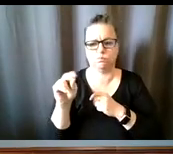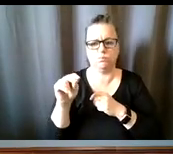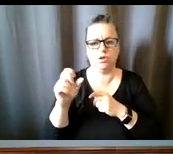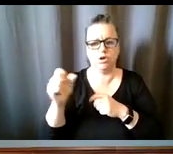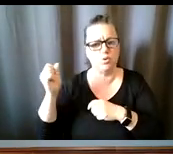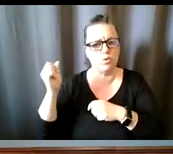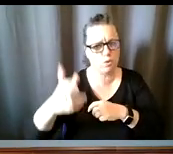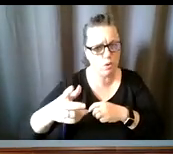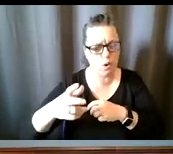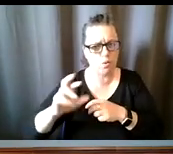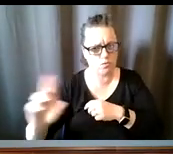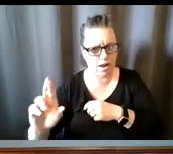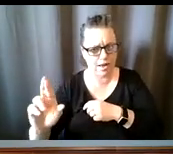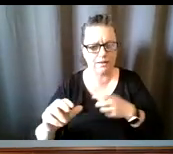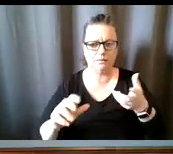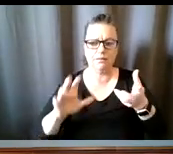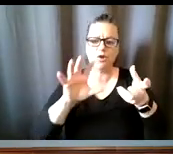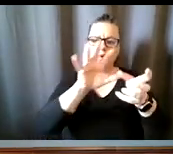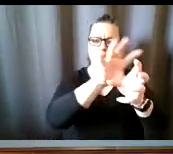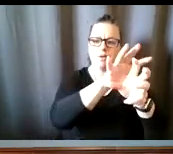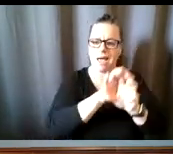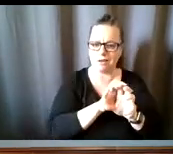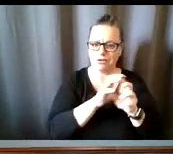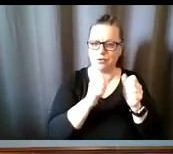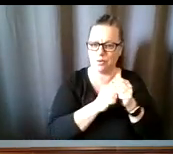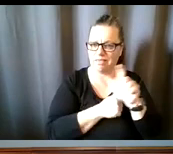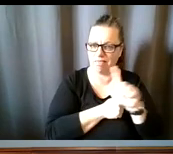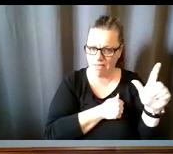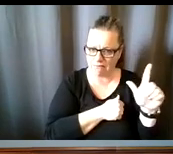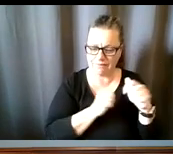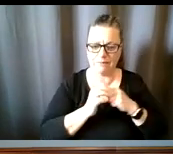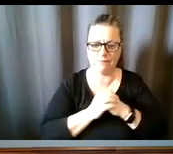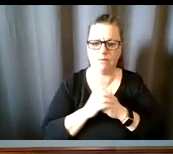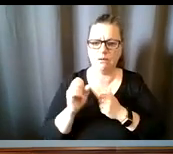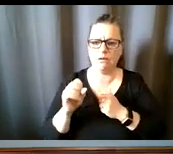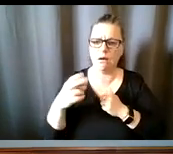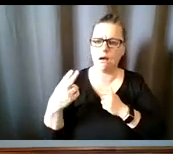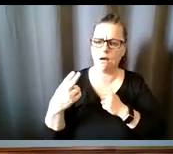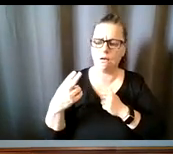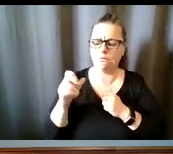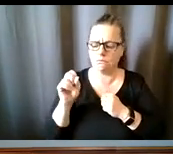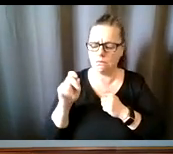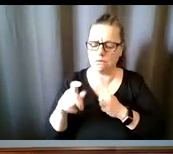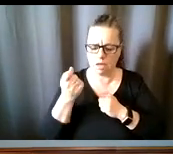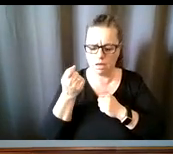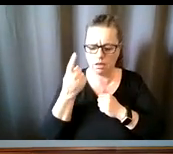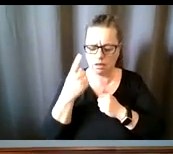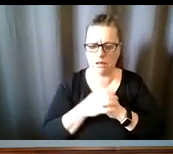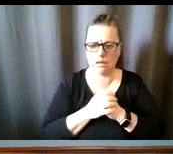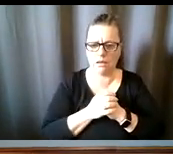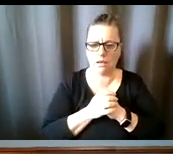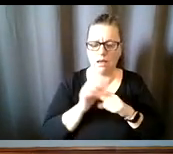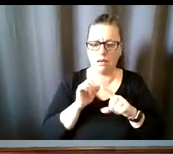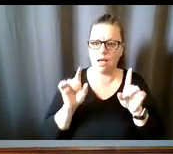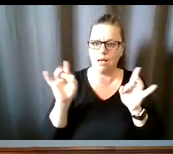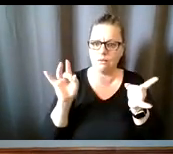dominant hand, which is your right hand, and you catch with your non-dominant hand, your left hand. I said, oh, okay, that makes sense. But I was